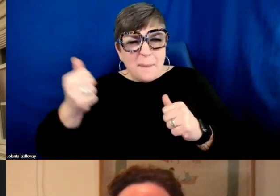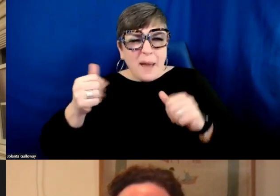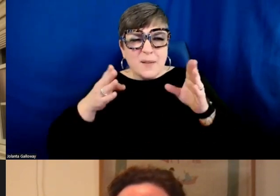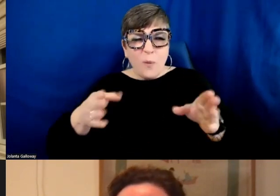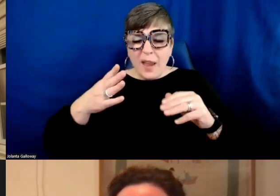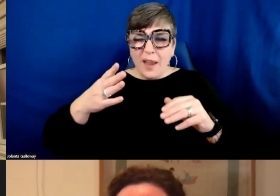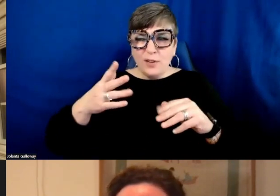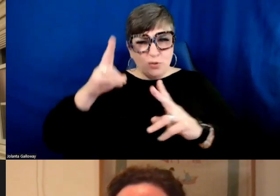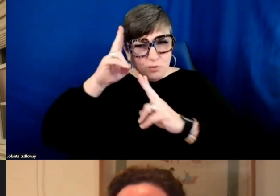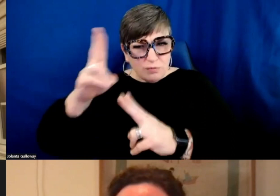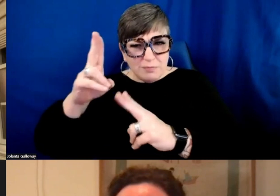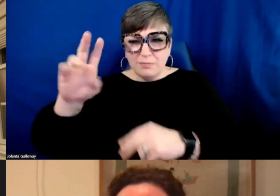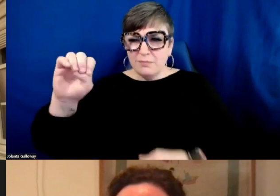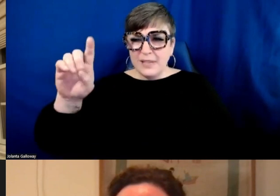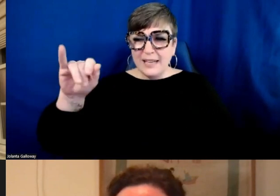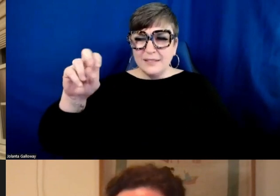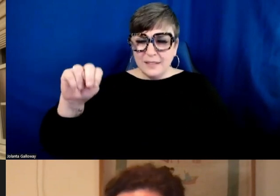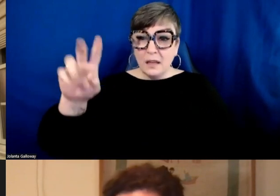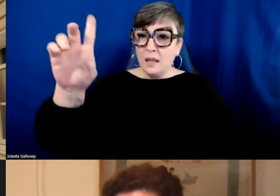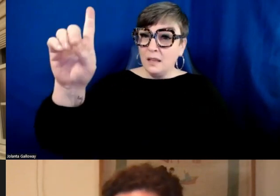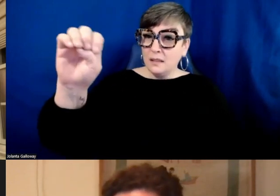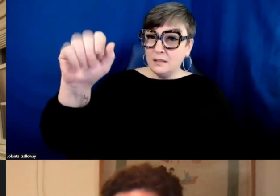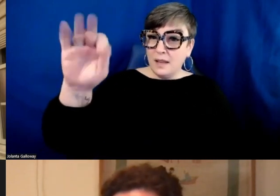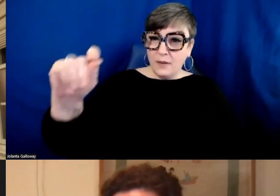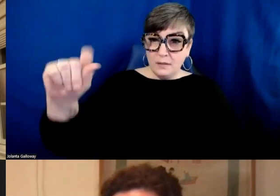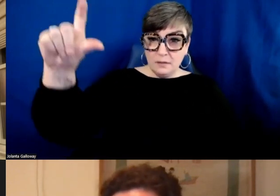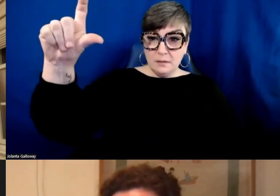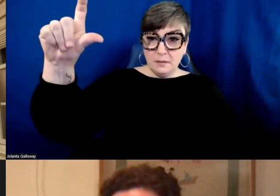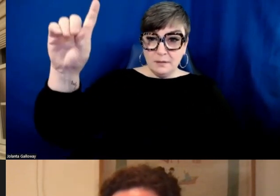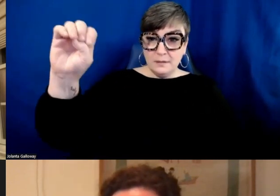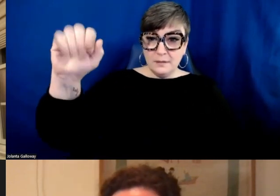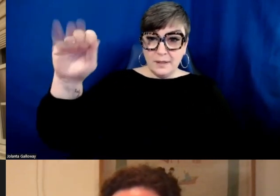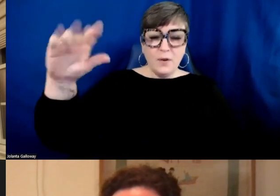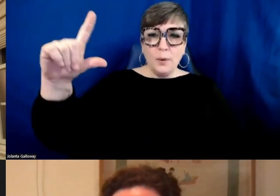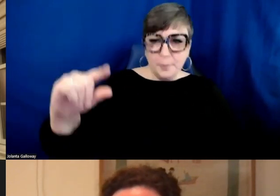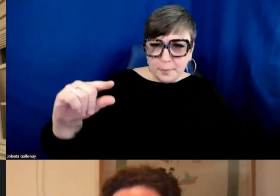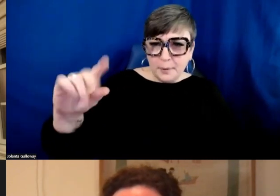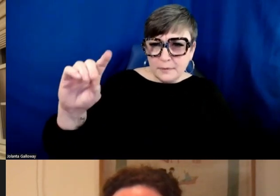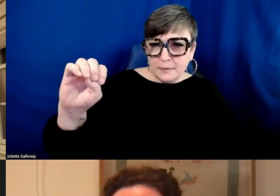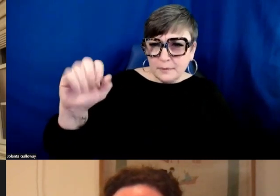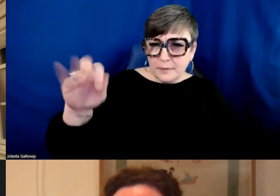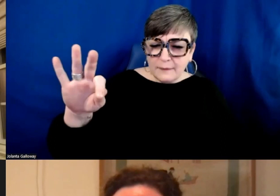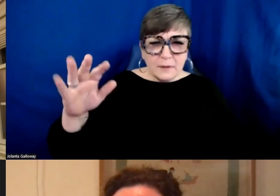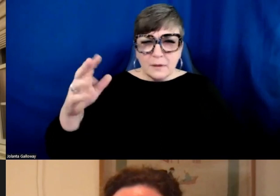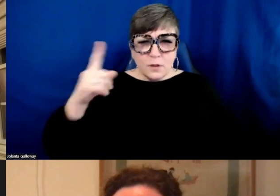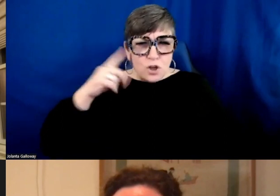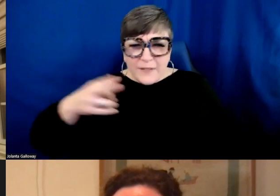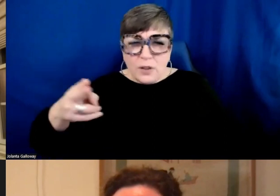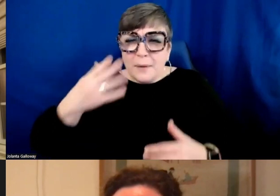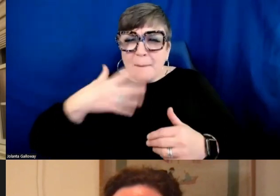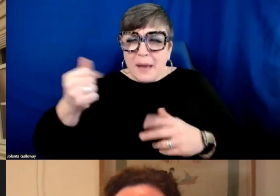Is it deaf with a capital D, deaf with a lower case D, or hard of hearing, or what's the best terminology?